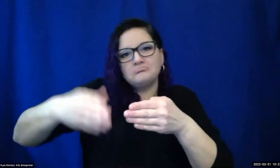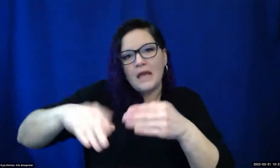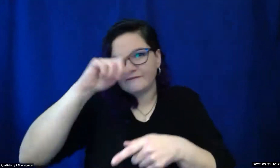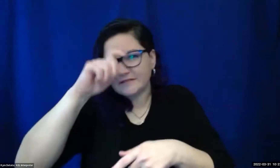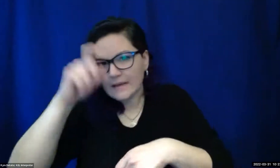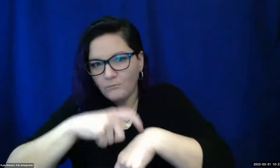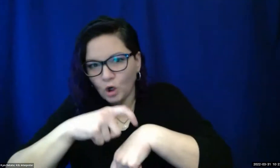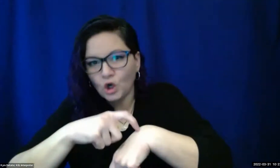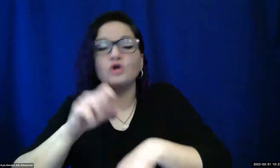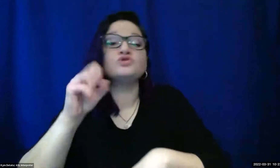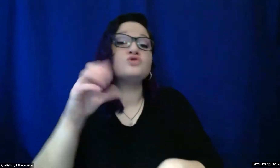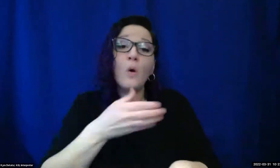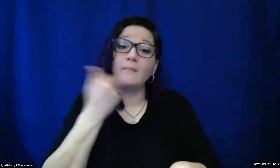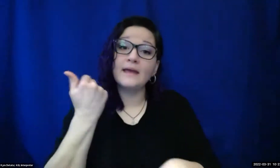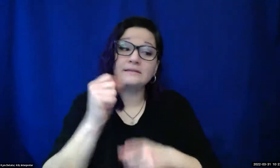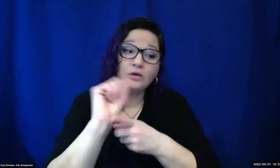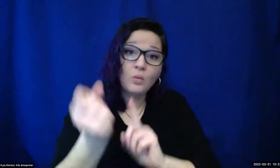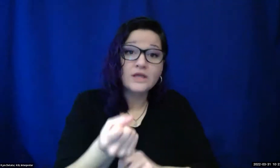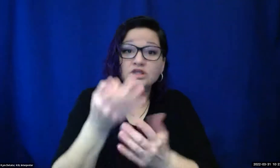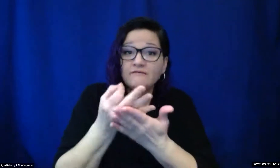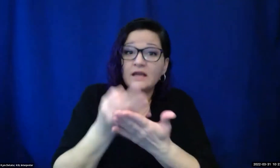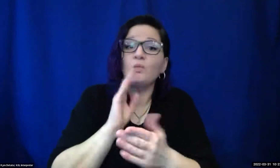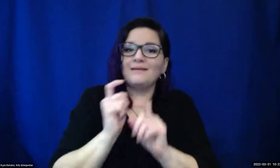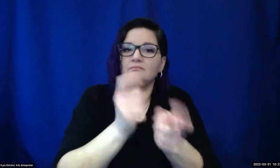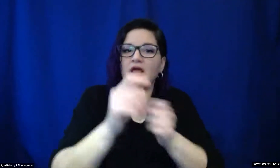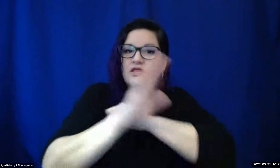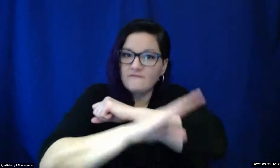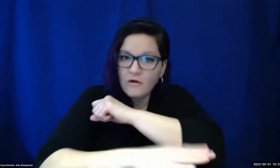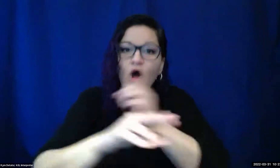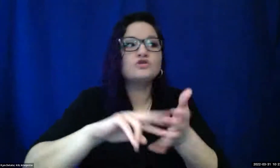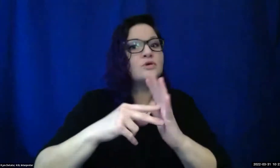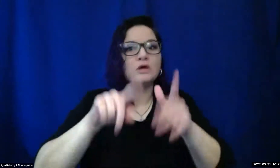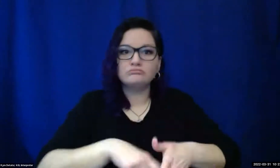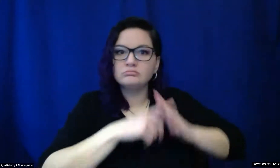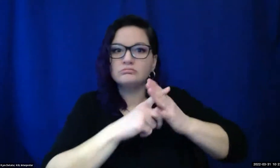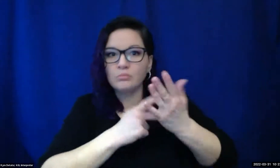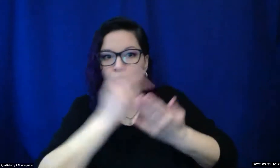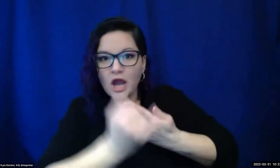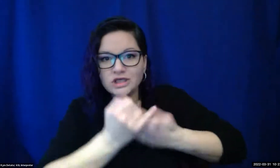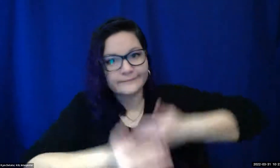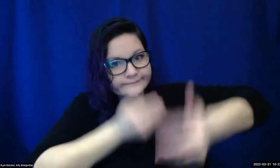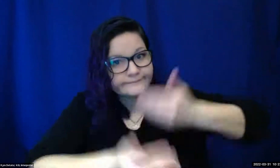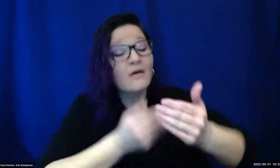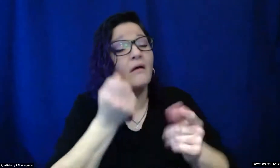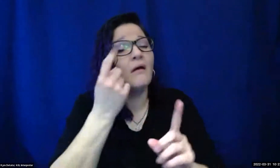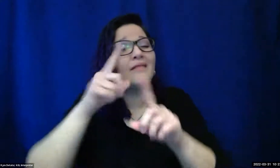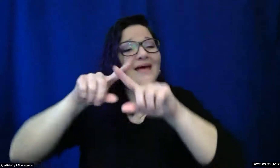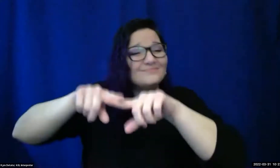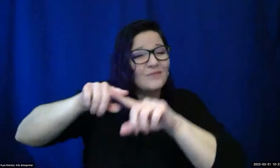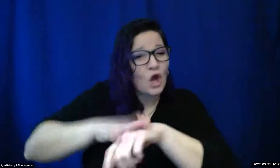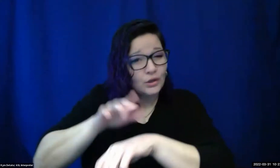best case scenario, funding would be dispersed in the fall for you to start your project. That is contingent on you